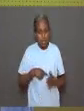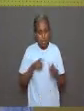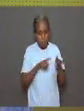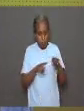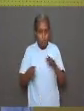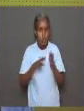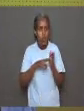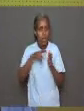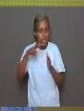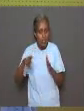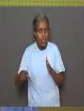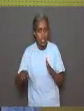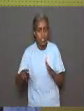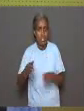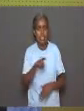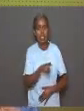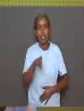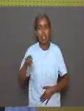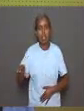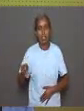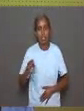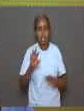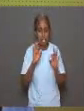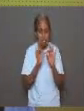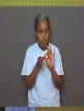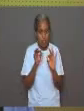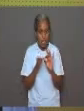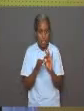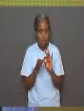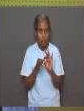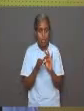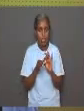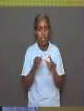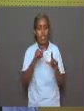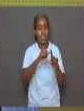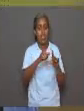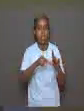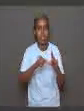reflect along an axis that is defined by an angle.